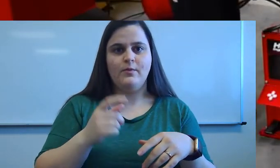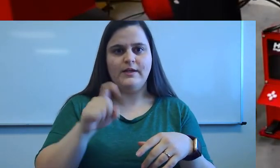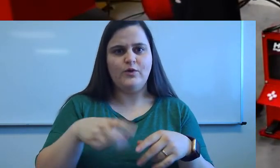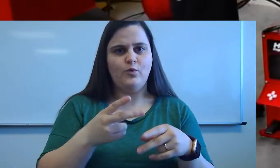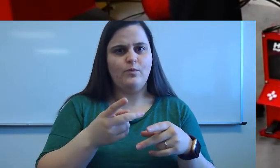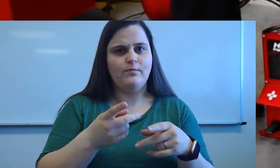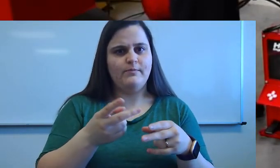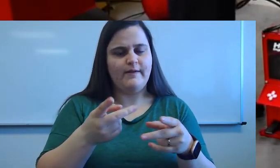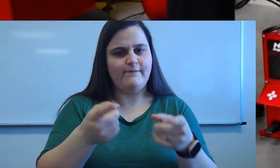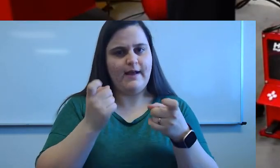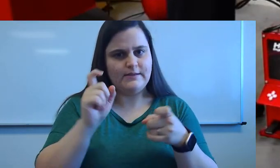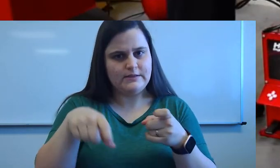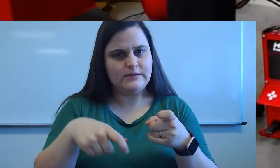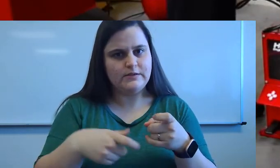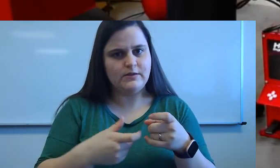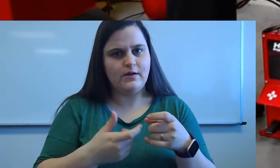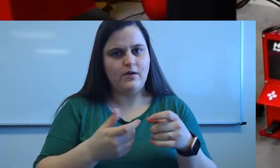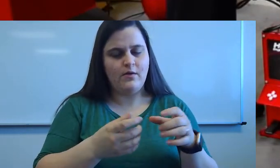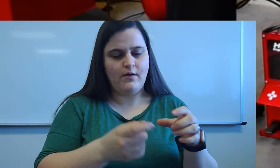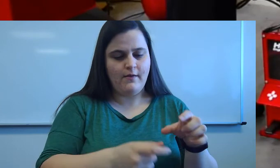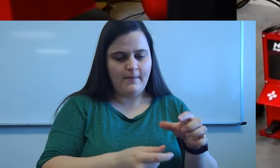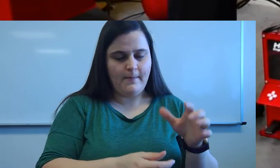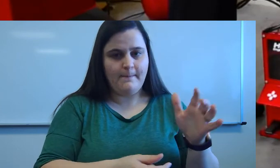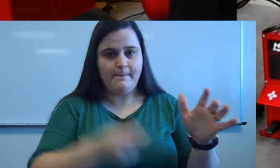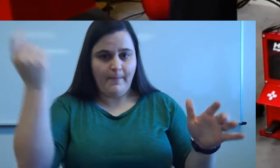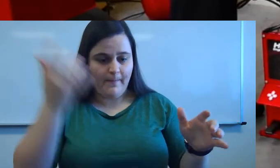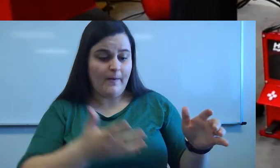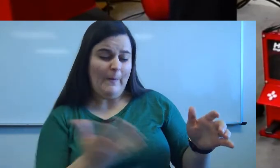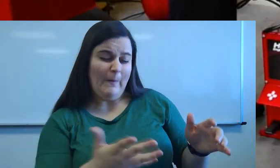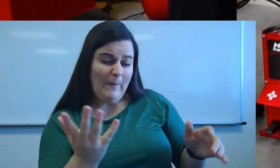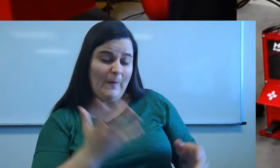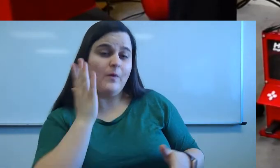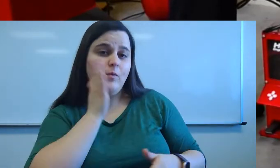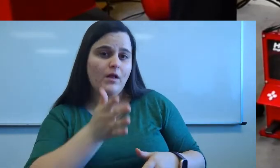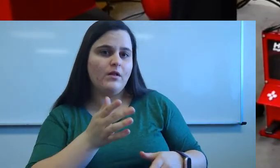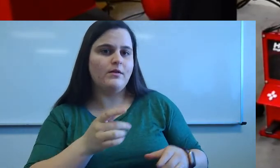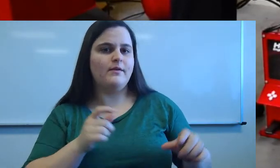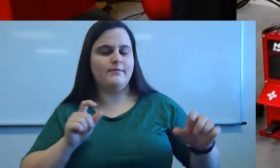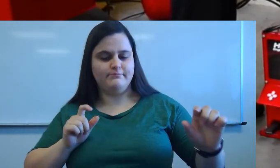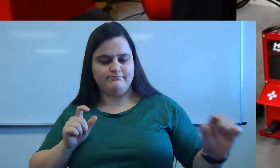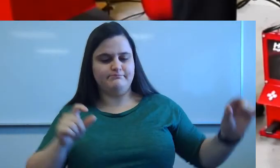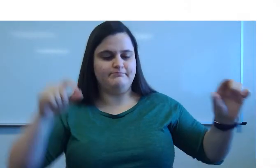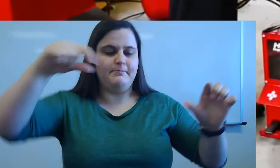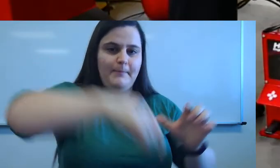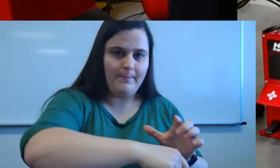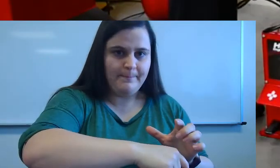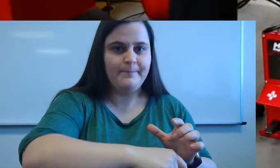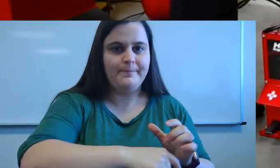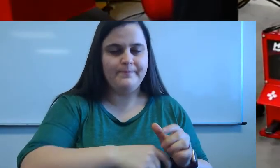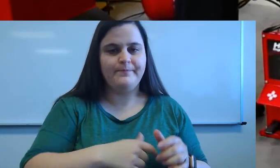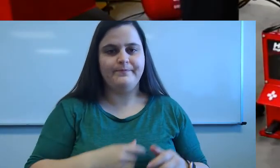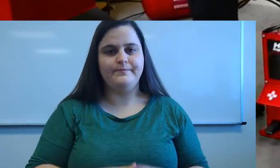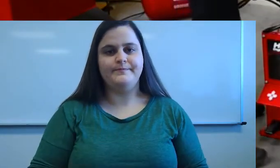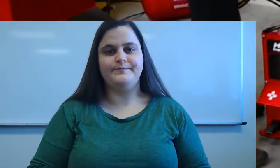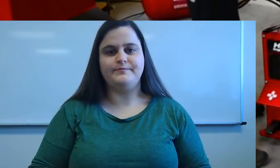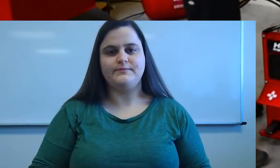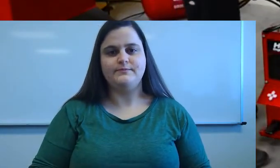And we kind of have to be a little quick about this, but we're going to take the valve off. Air pressure is going to come out and we're going to push our valve back in.